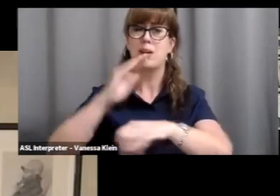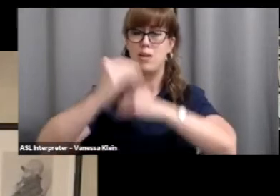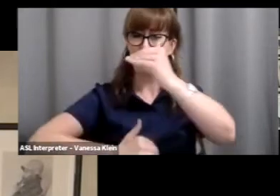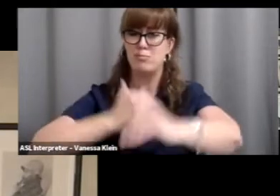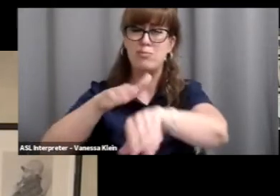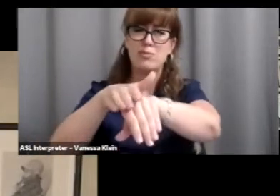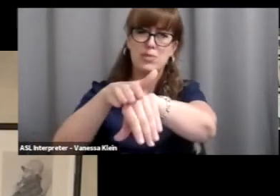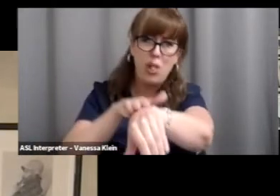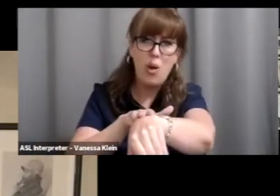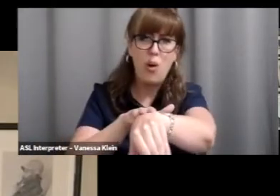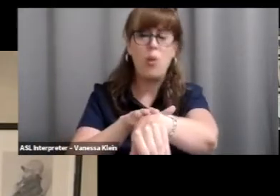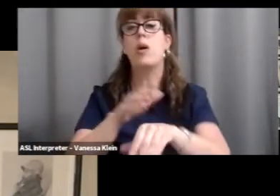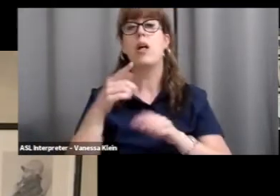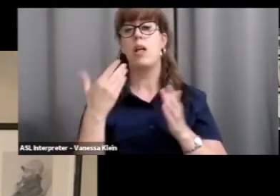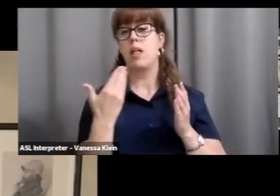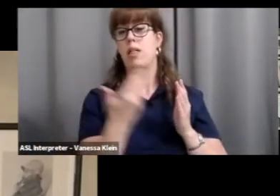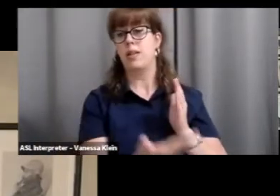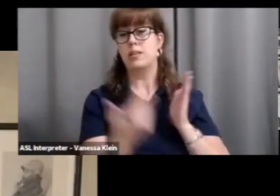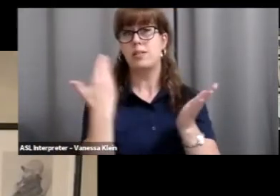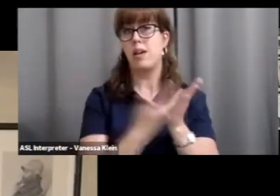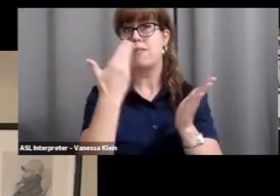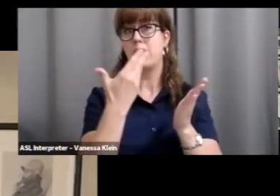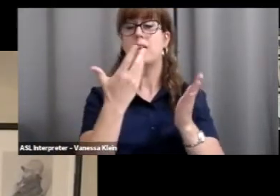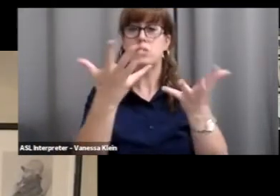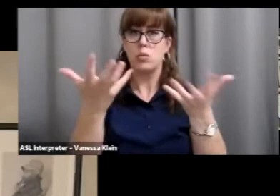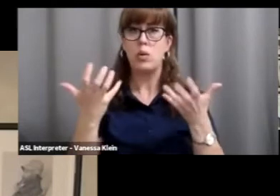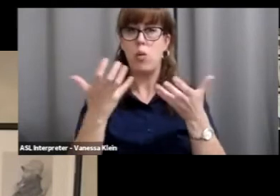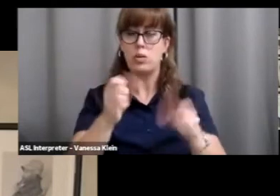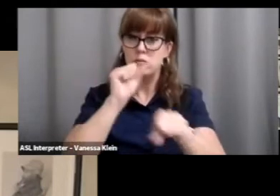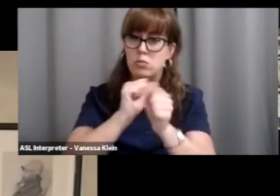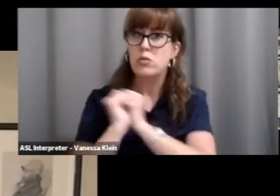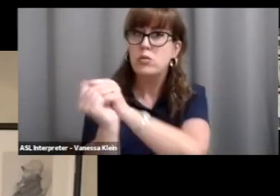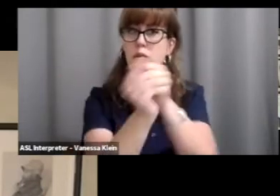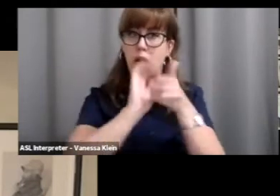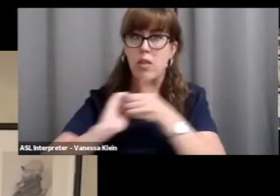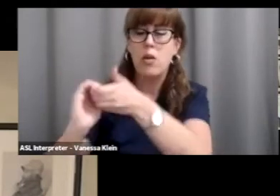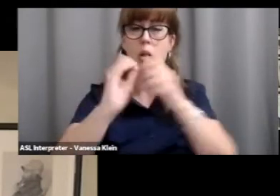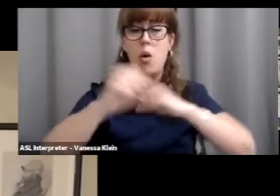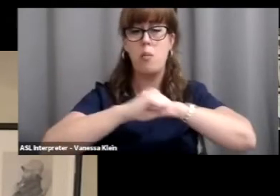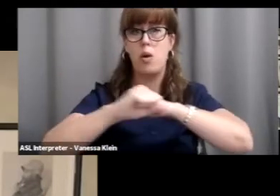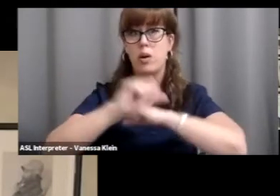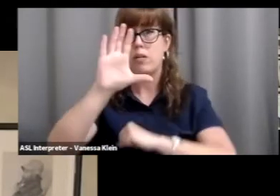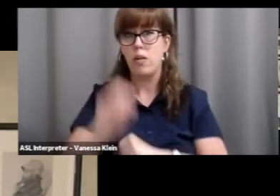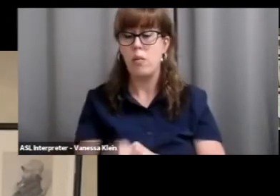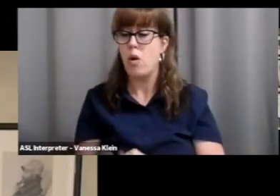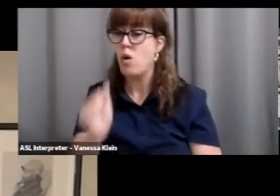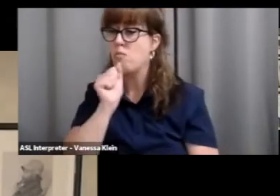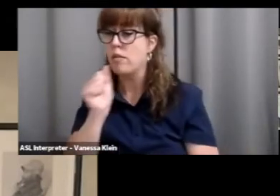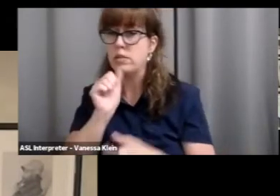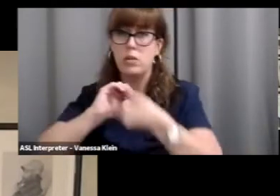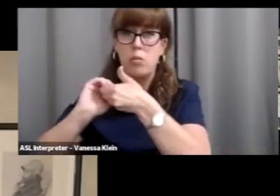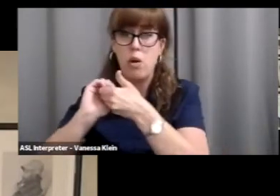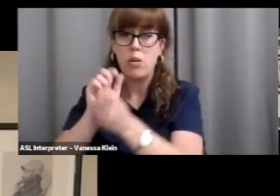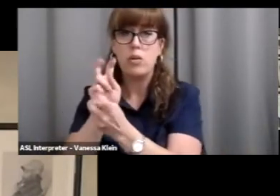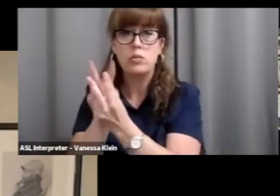slow. Guided by this evidence, let's join forces with advertising and marketing companies, with